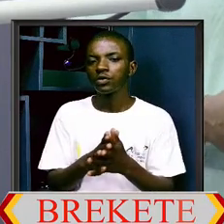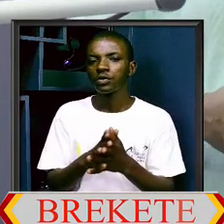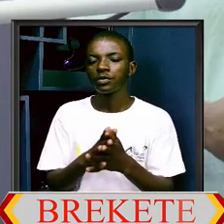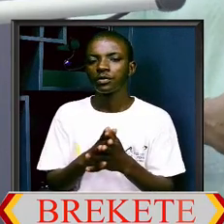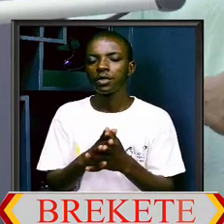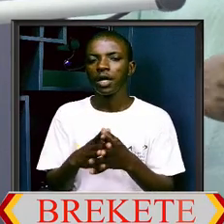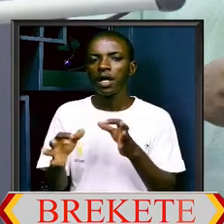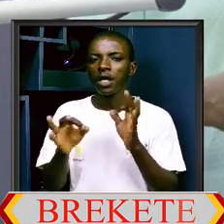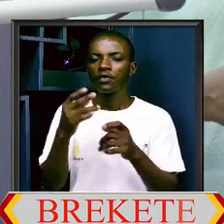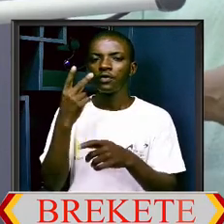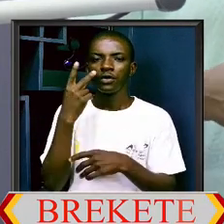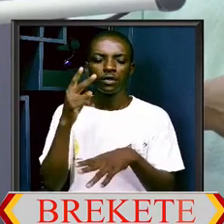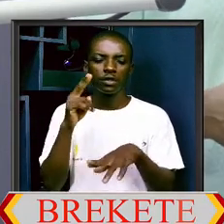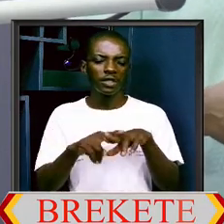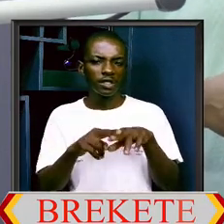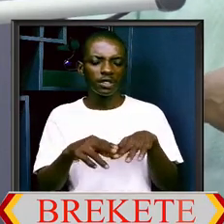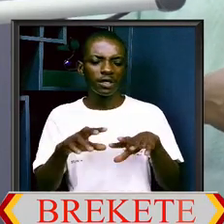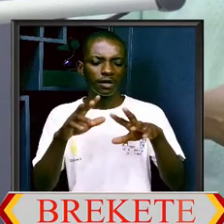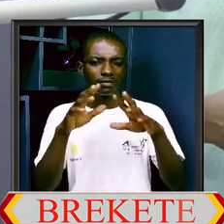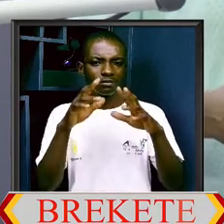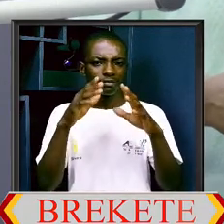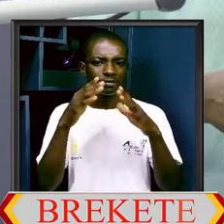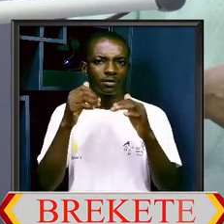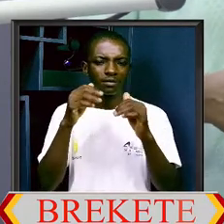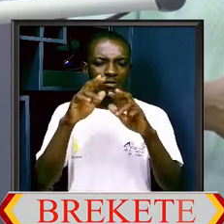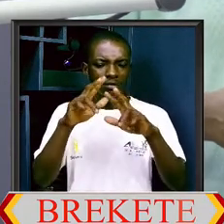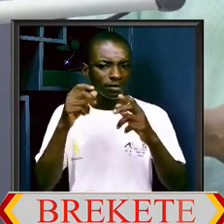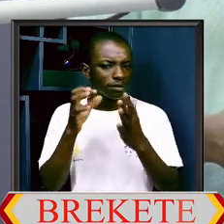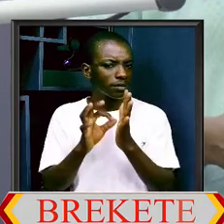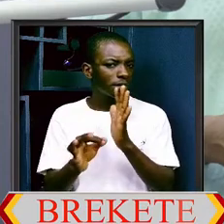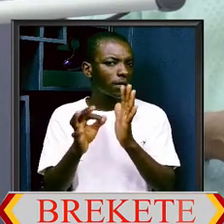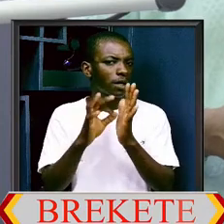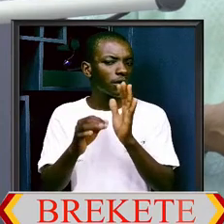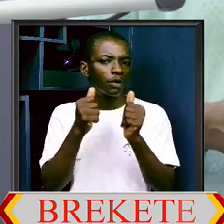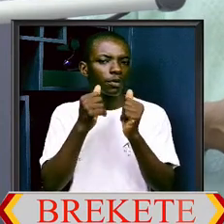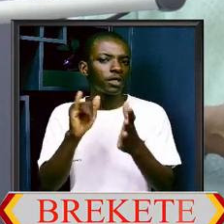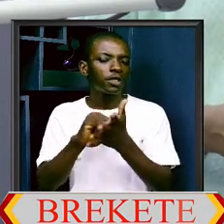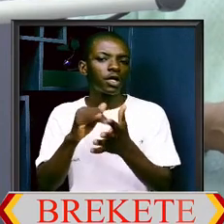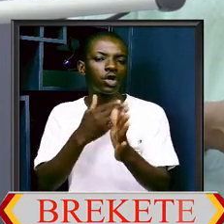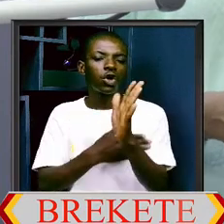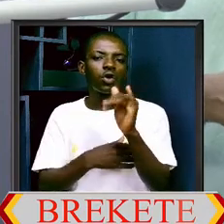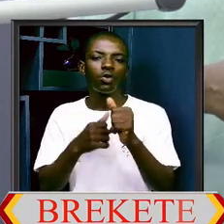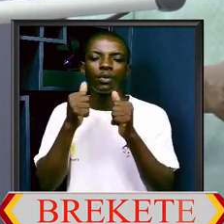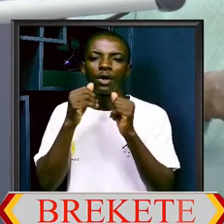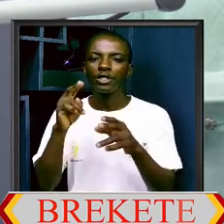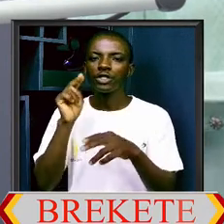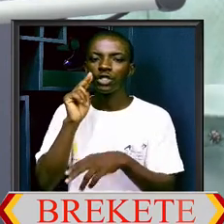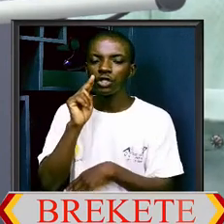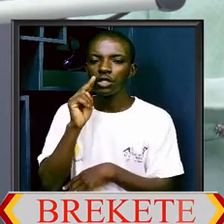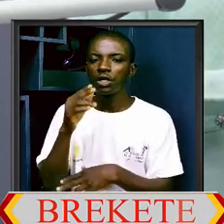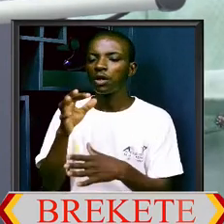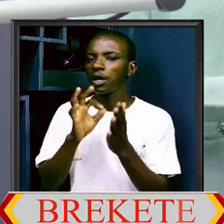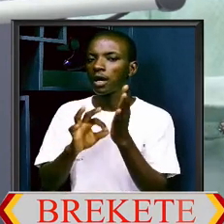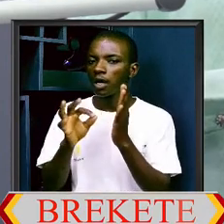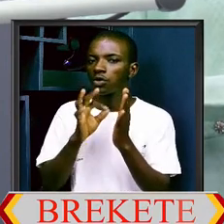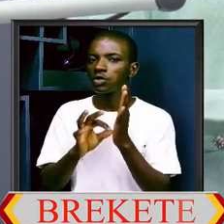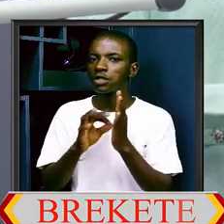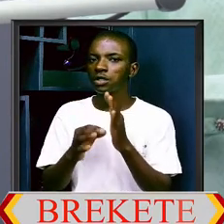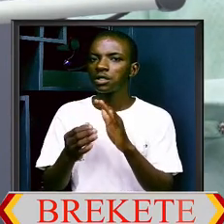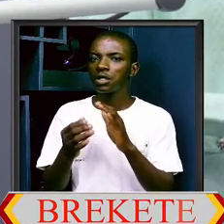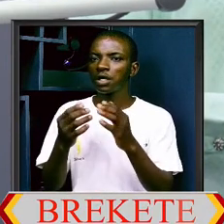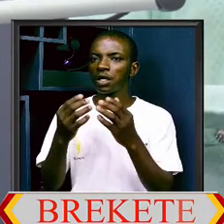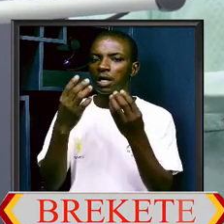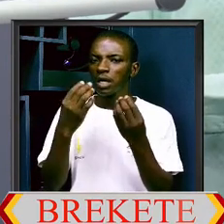angles if we s analyze the blessing where God blessed Nigeria we go they count they